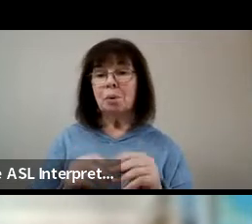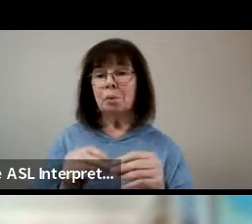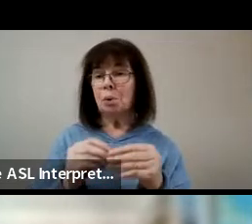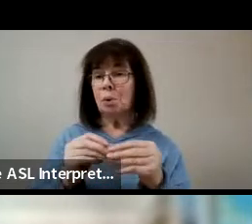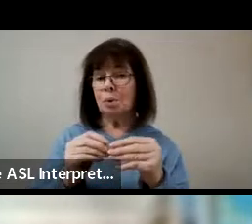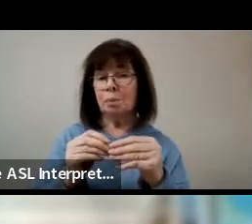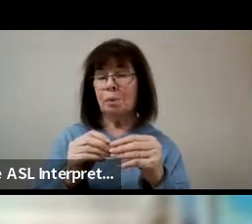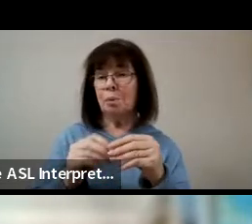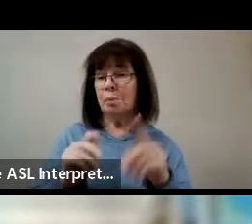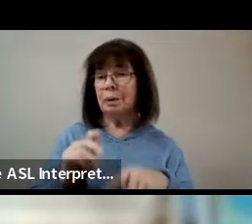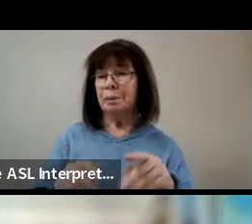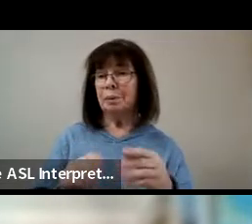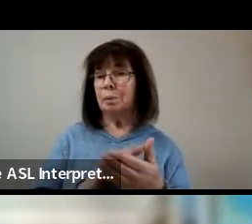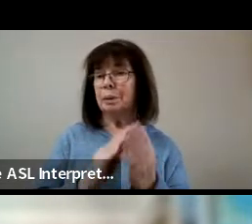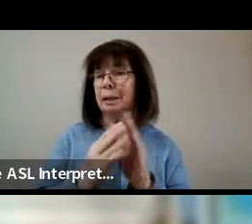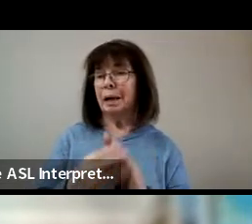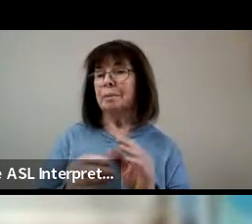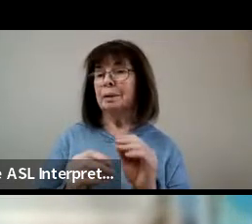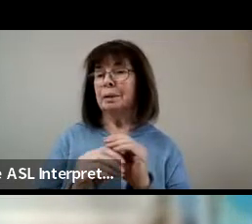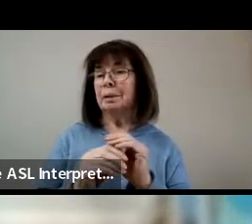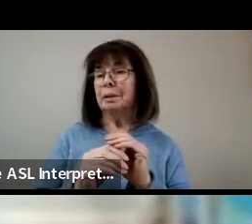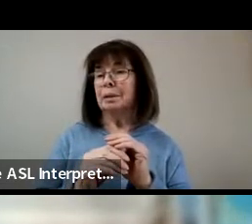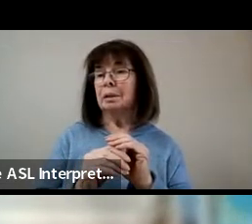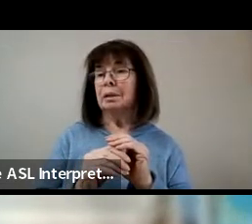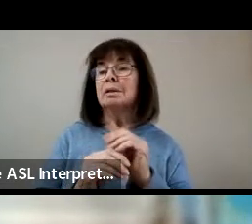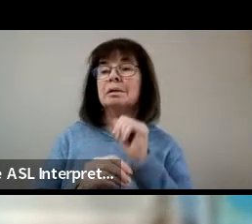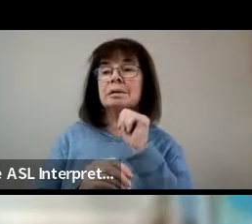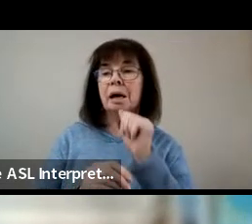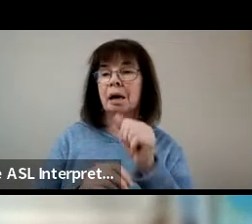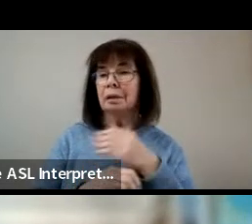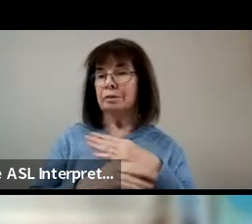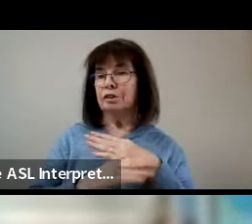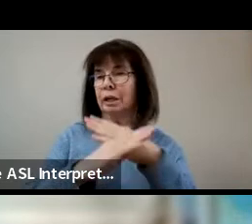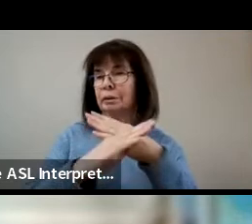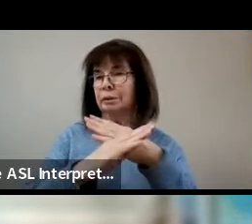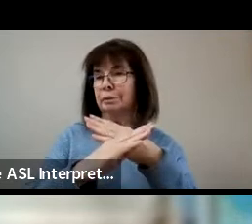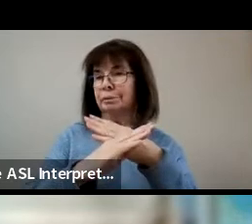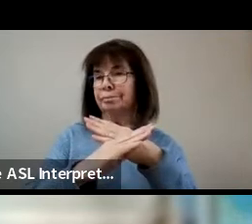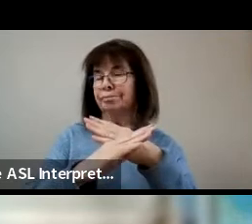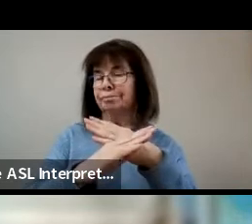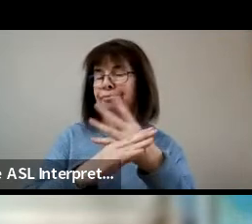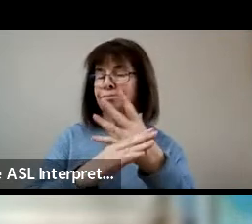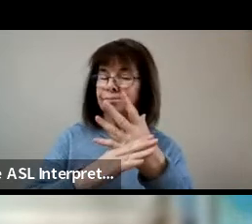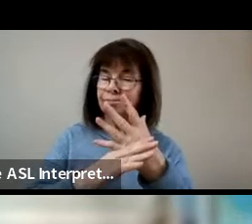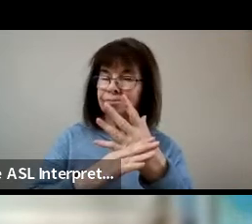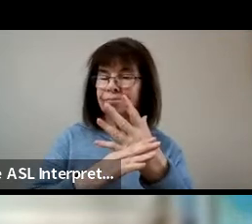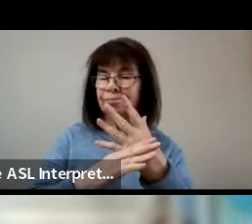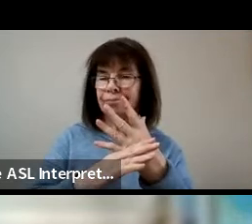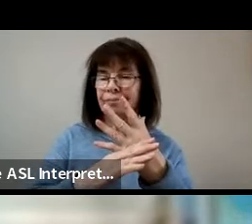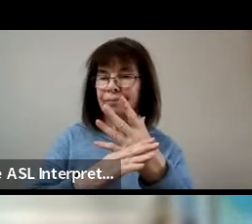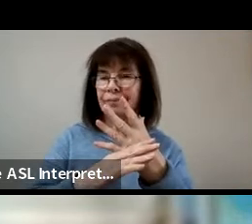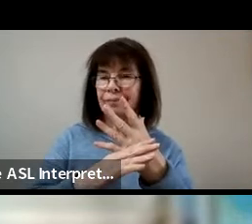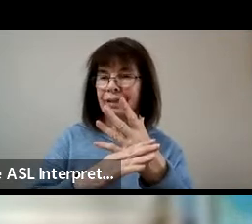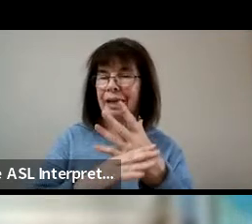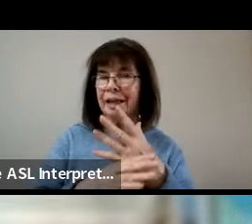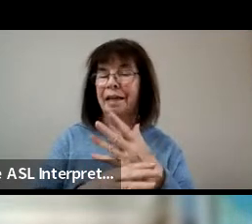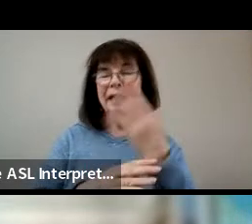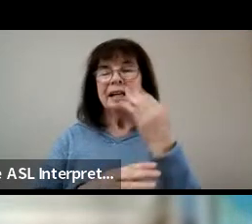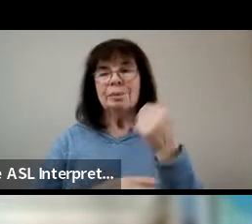unsheltered, which we already have too much to really deal with. So yeah, so that was why I was